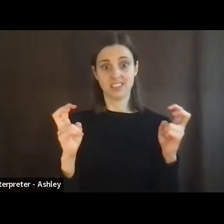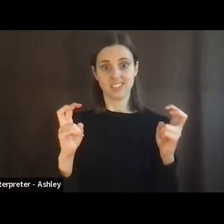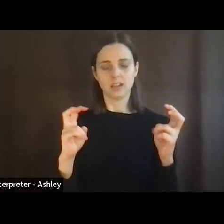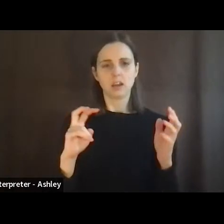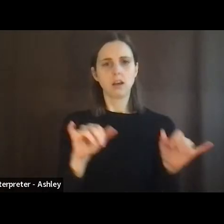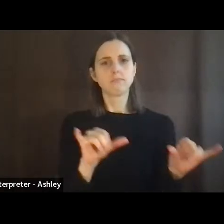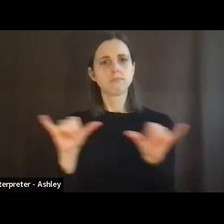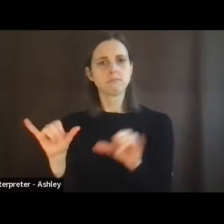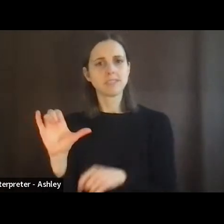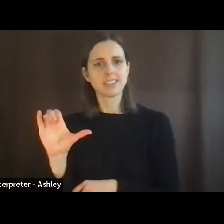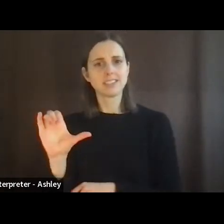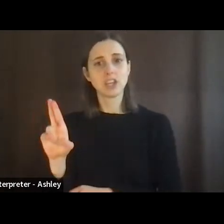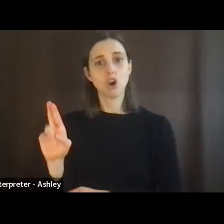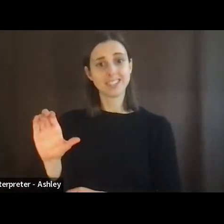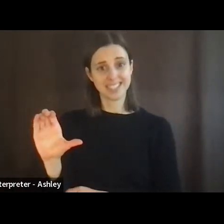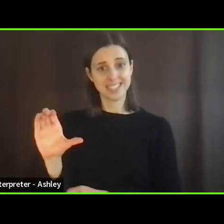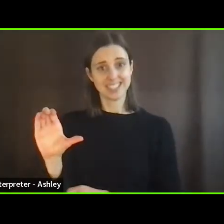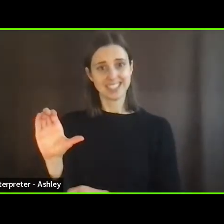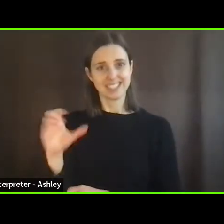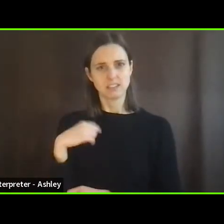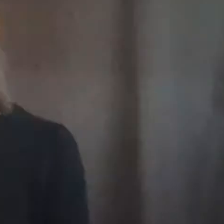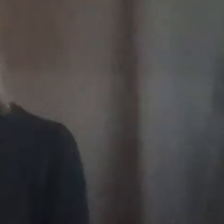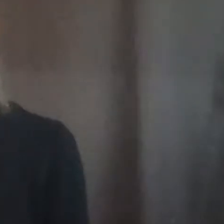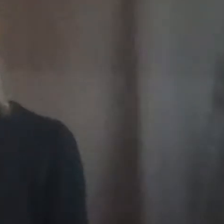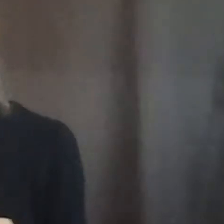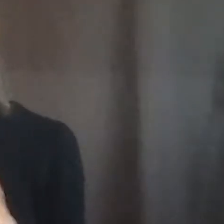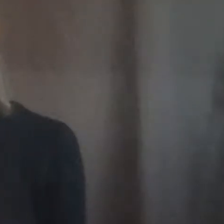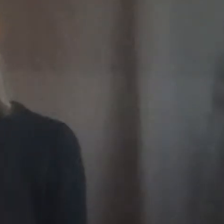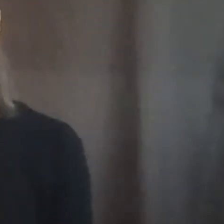is that, did I misunderstand that somewhere?